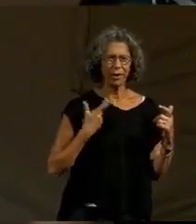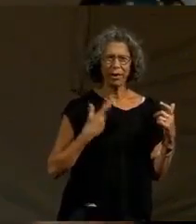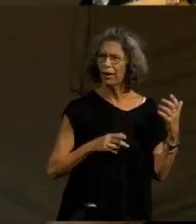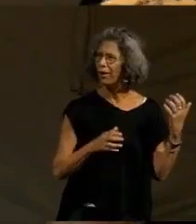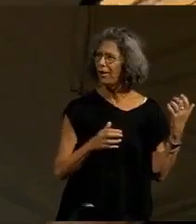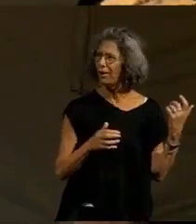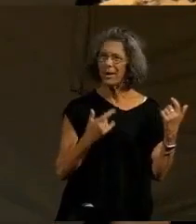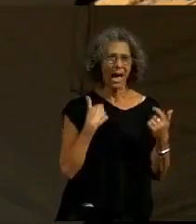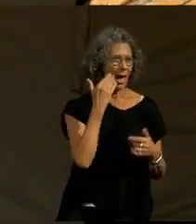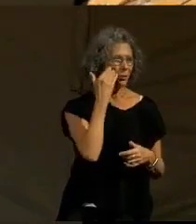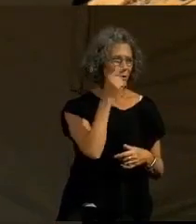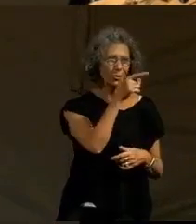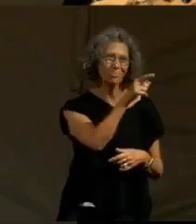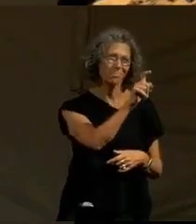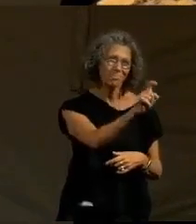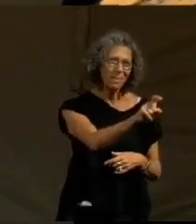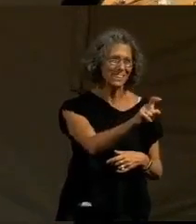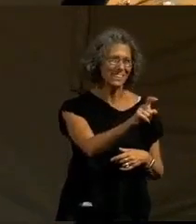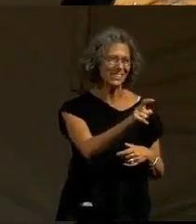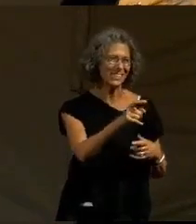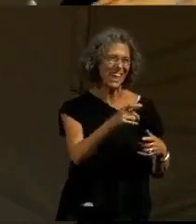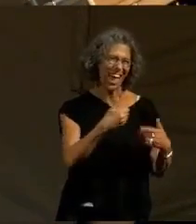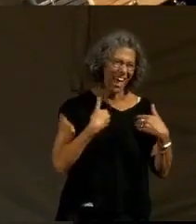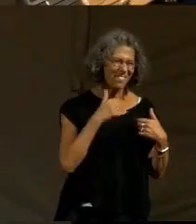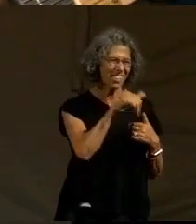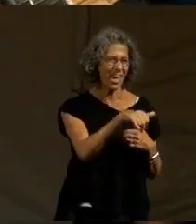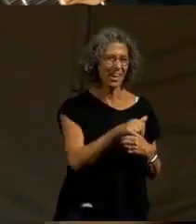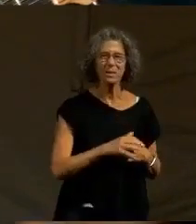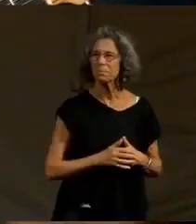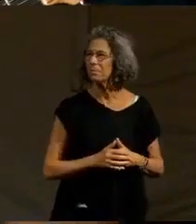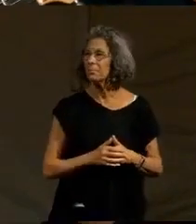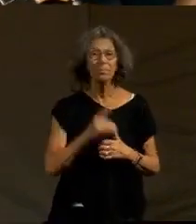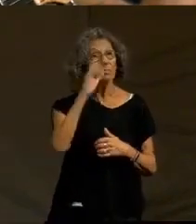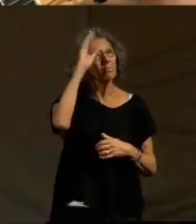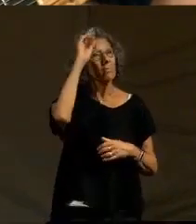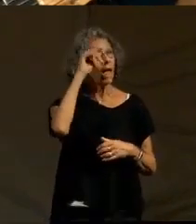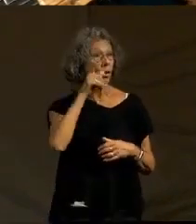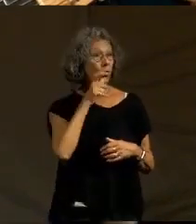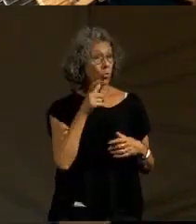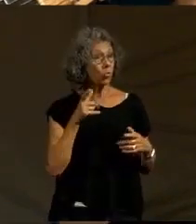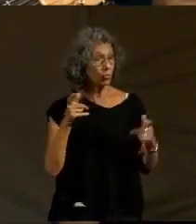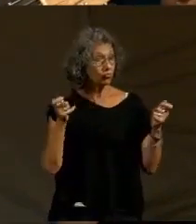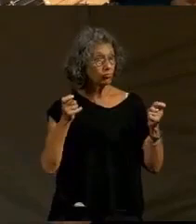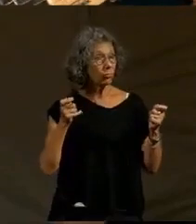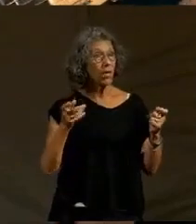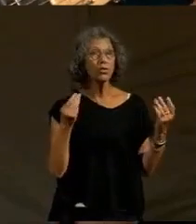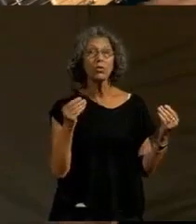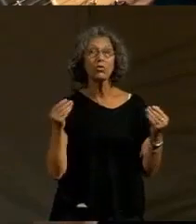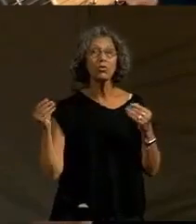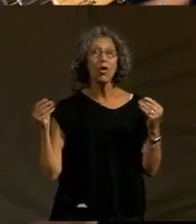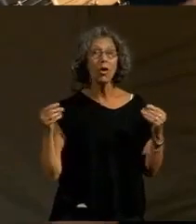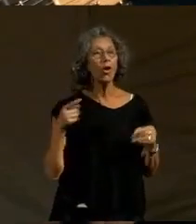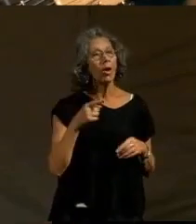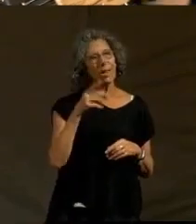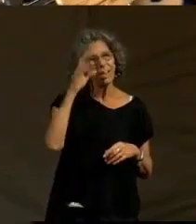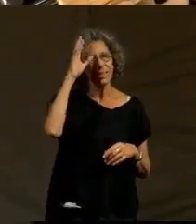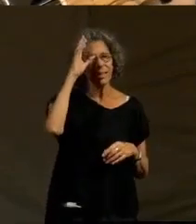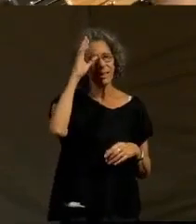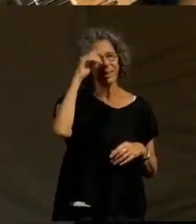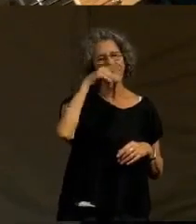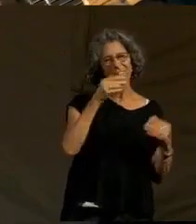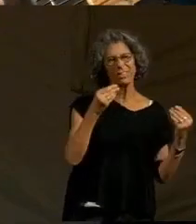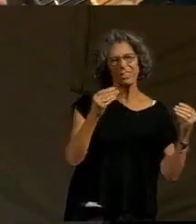I knew I had to have it. And the man who ran the pawn shop said, well, lady, does your grandson see something he